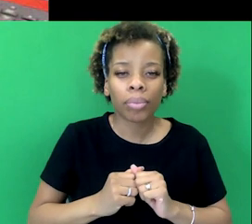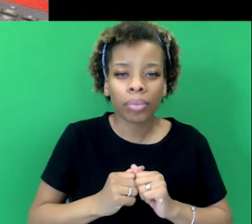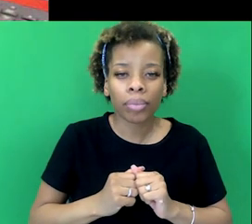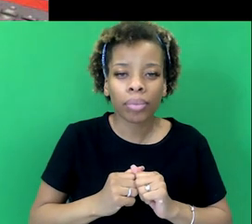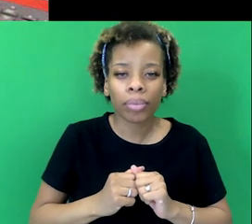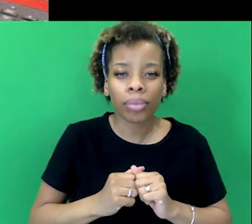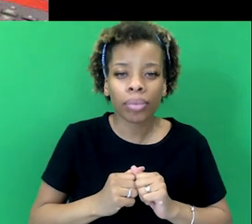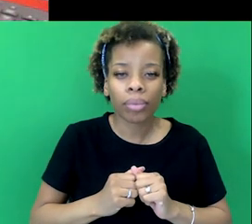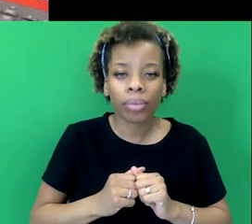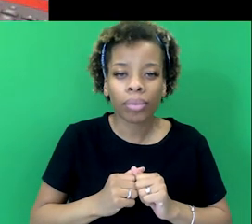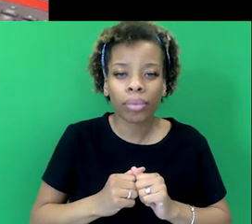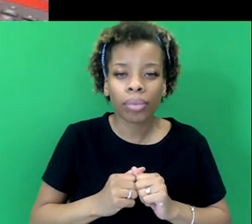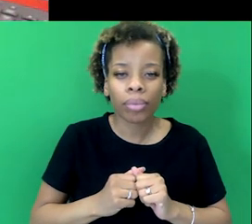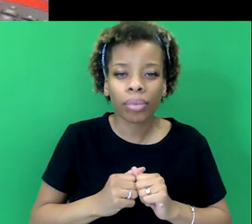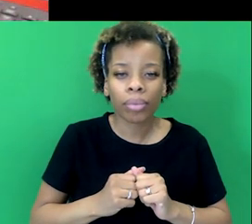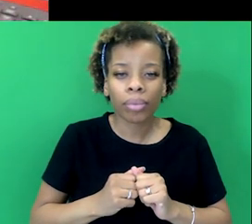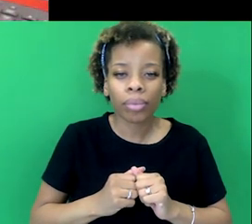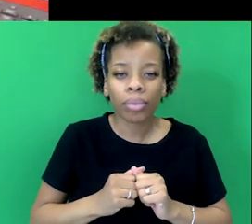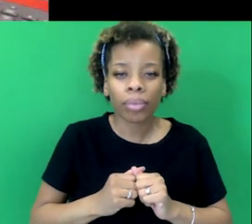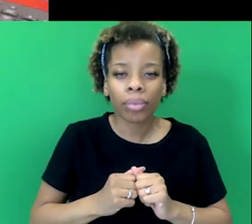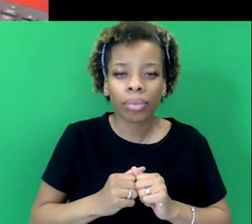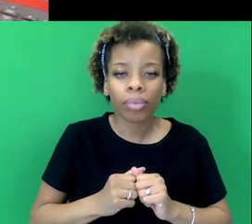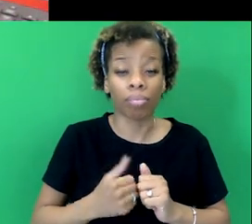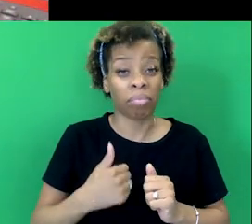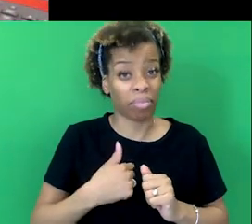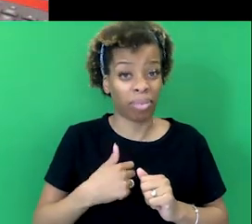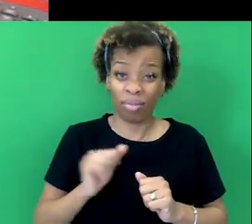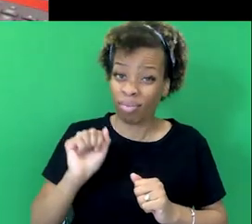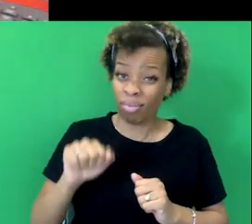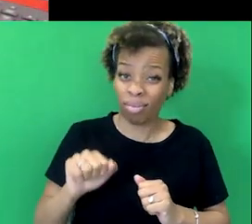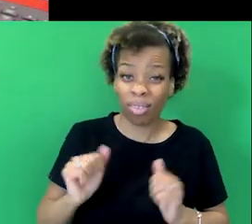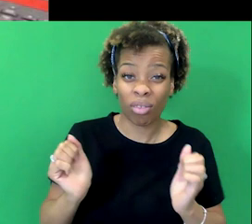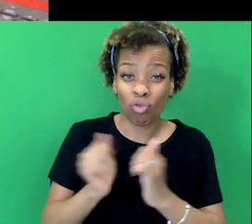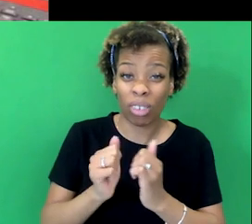bring up. And this kind of a pressure, and I know I feel that.